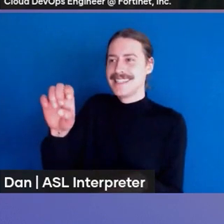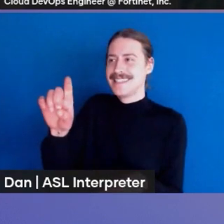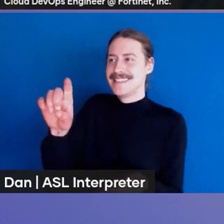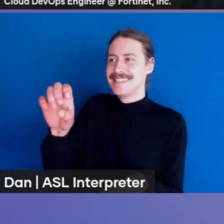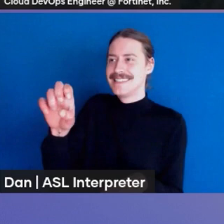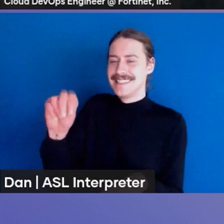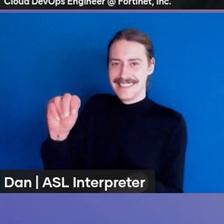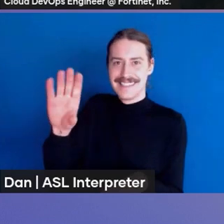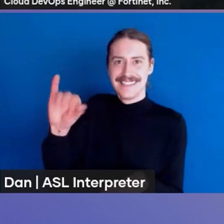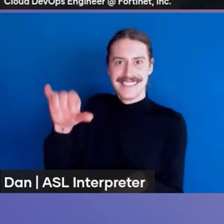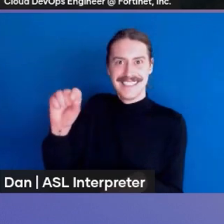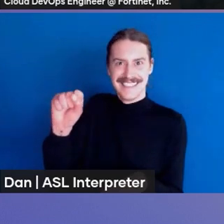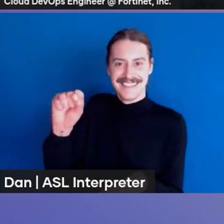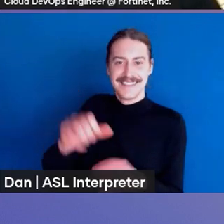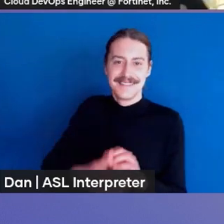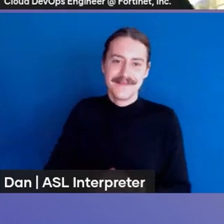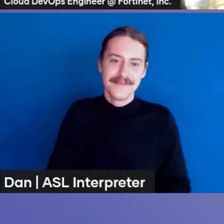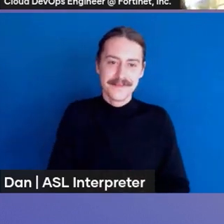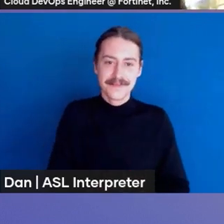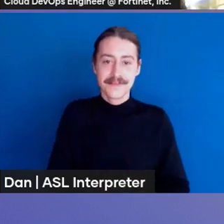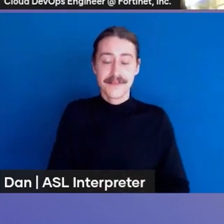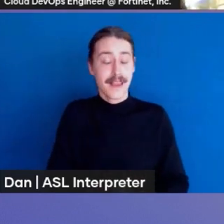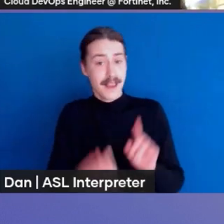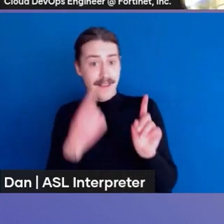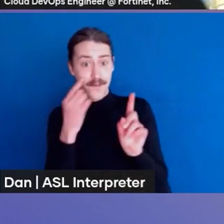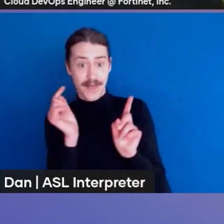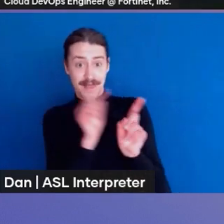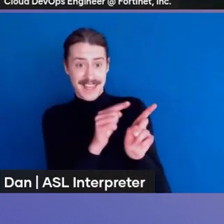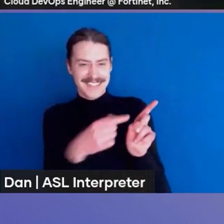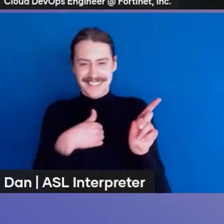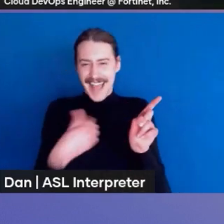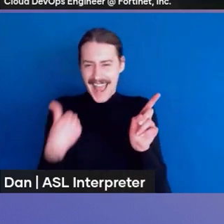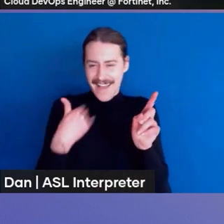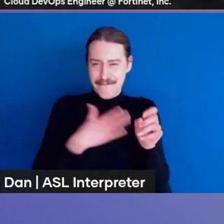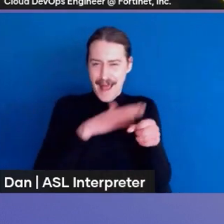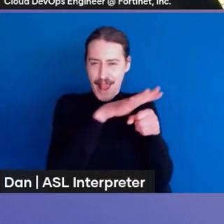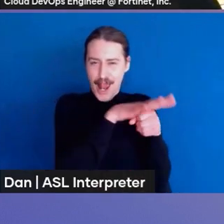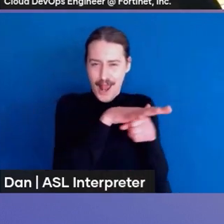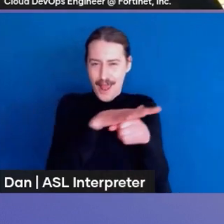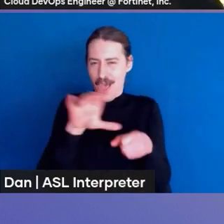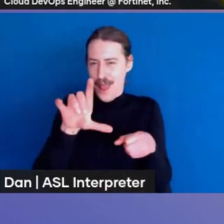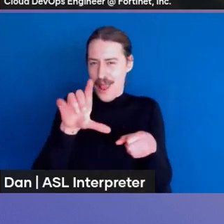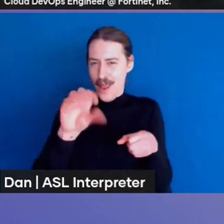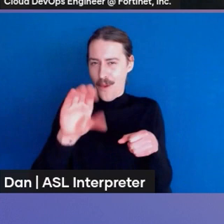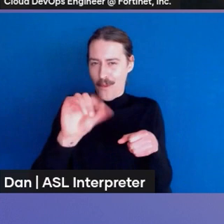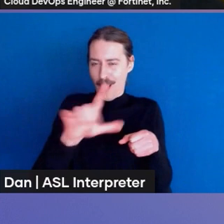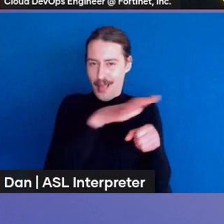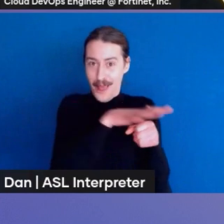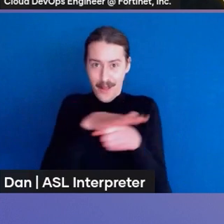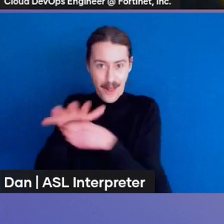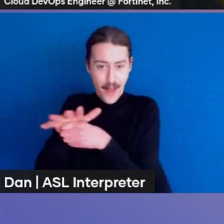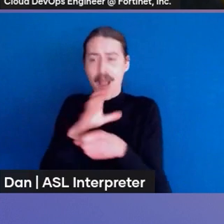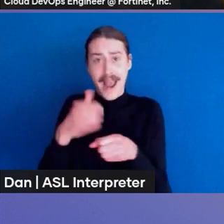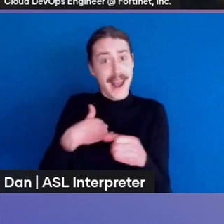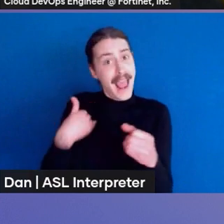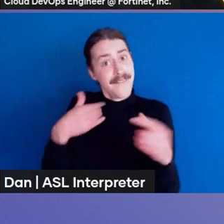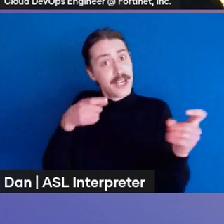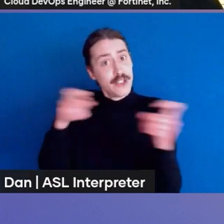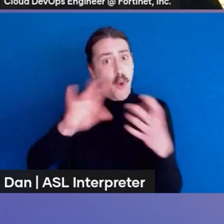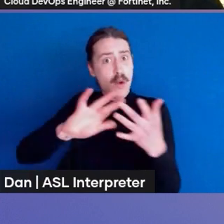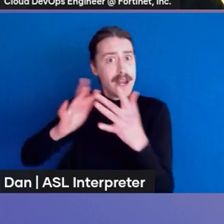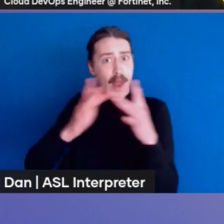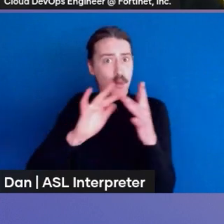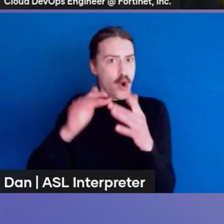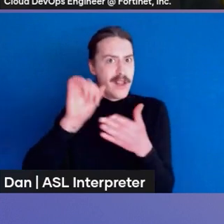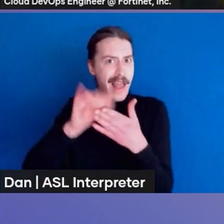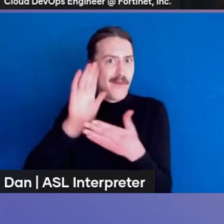In this case, I have my locals. And in my locals, I have a virtual network that's being set up. And that